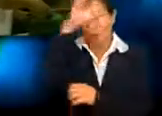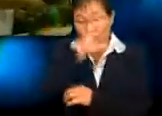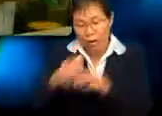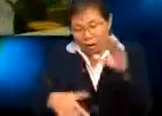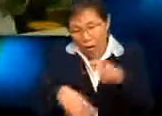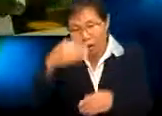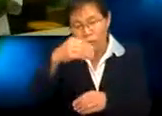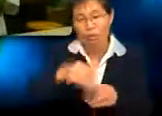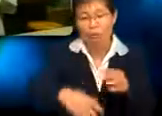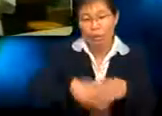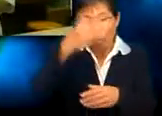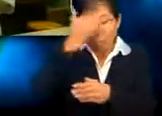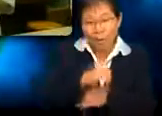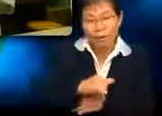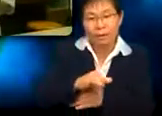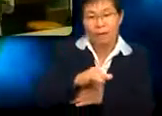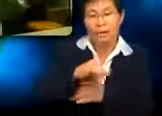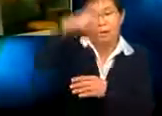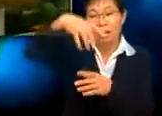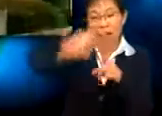out why the light from this torchlight